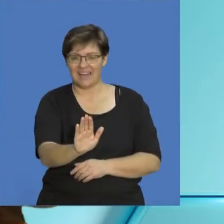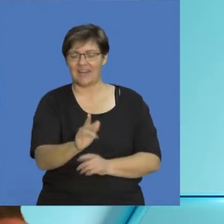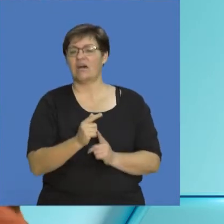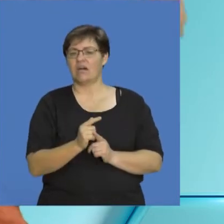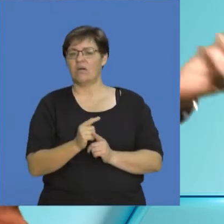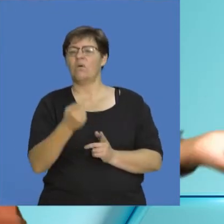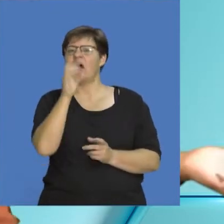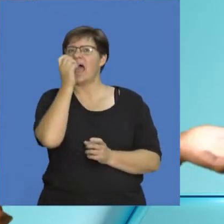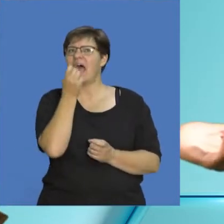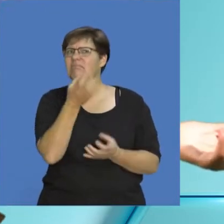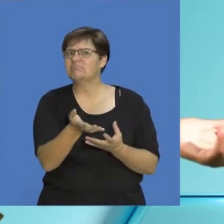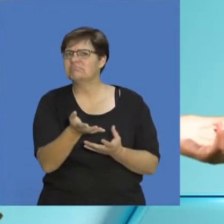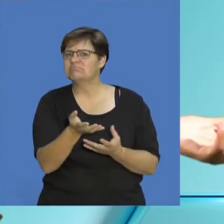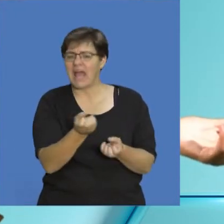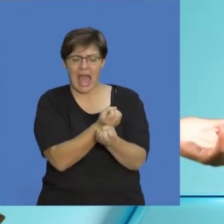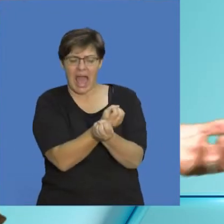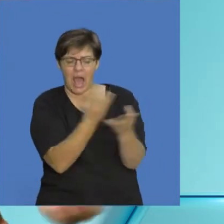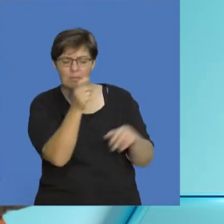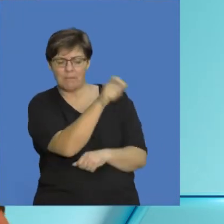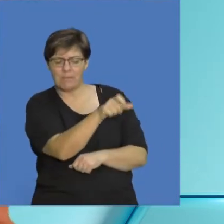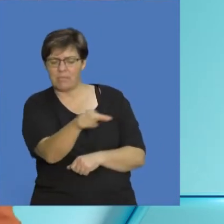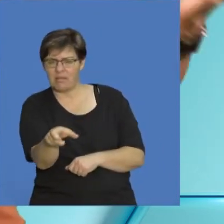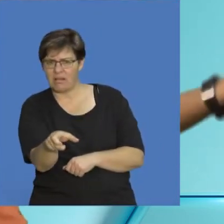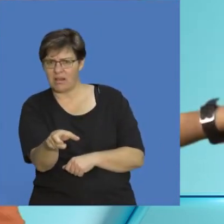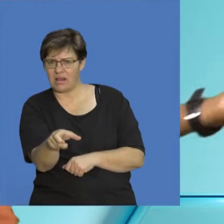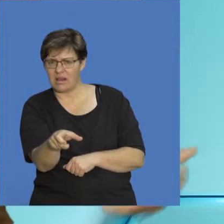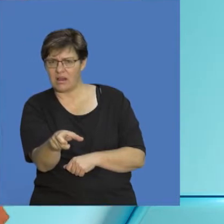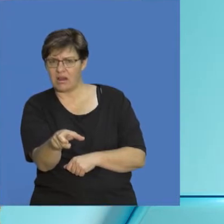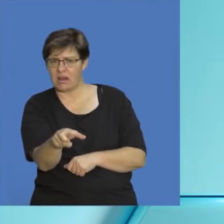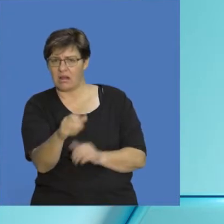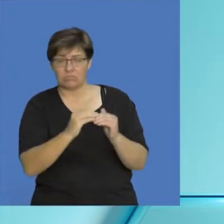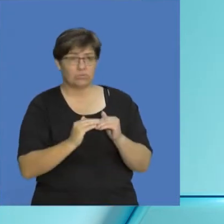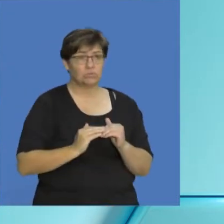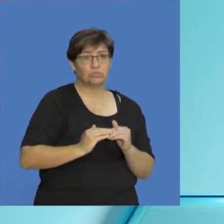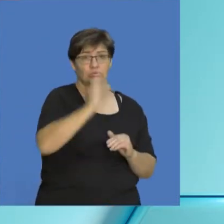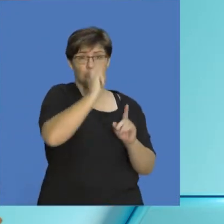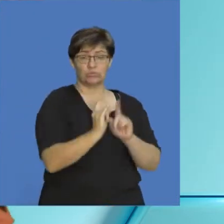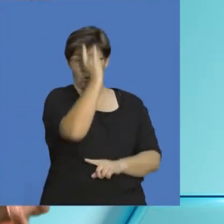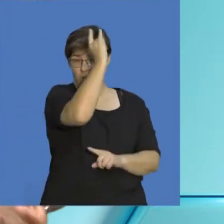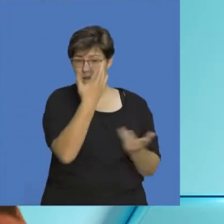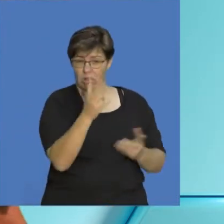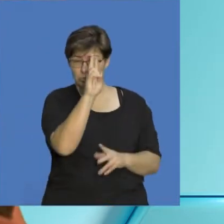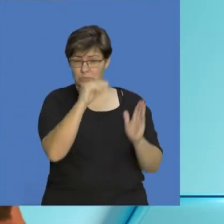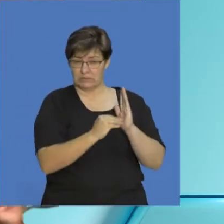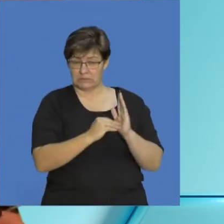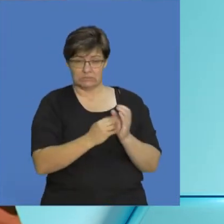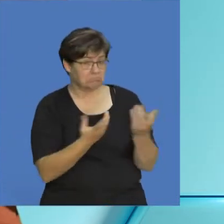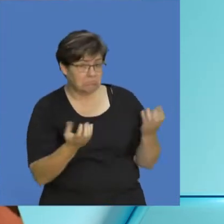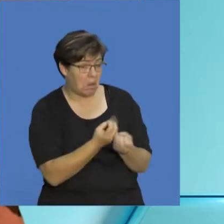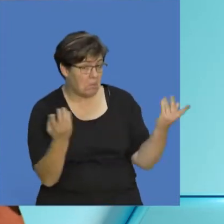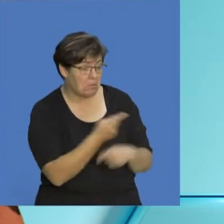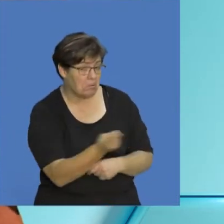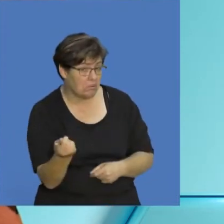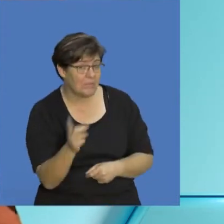is how many people taller than 2 meters in this country, something like that. That's the kind of data